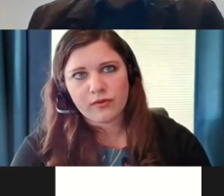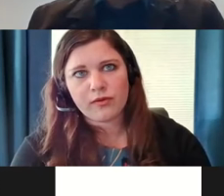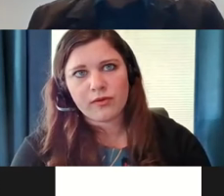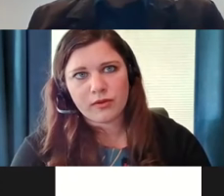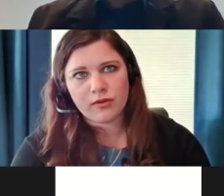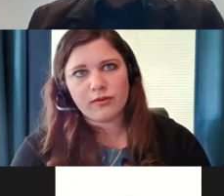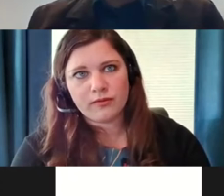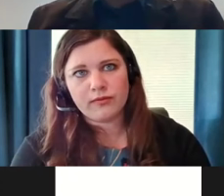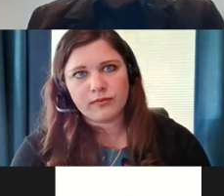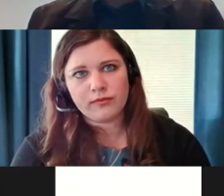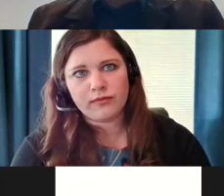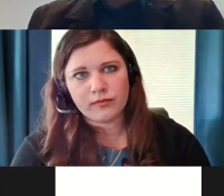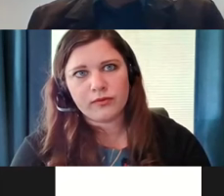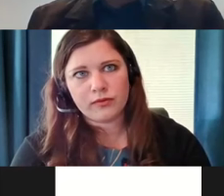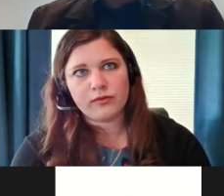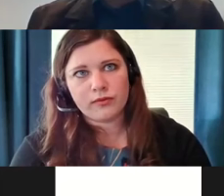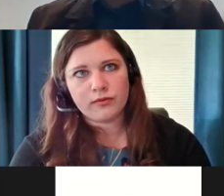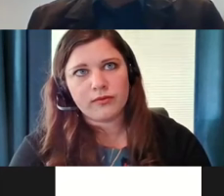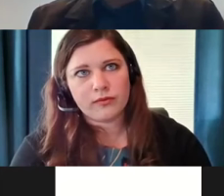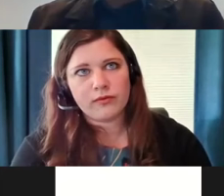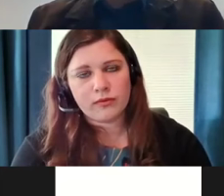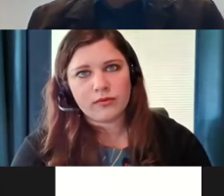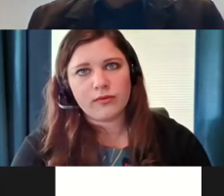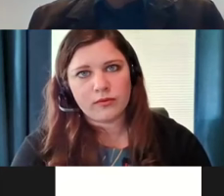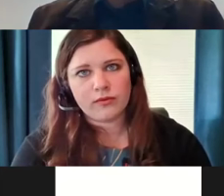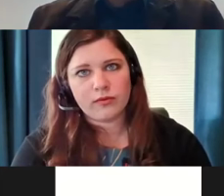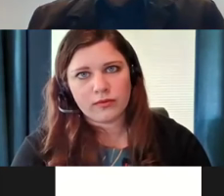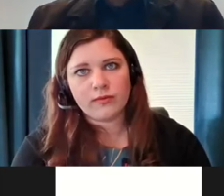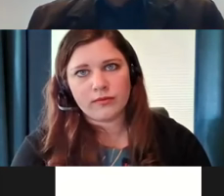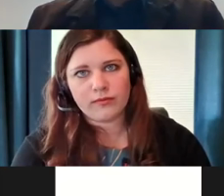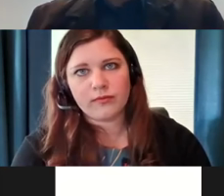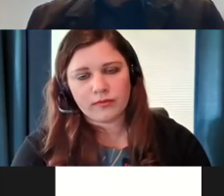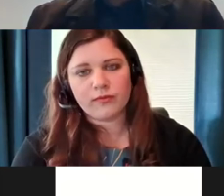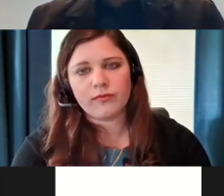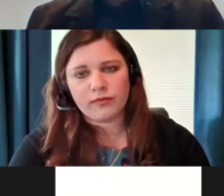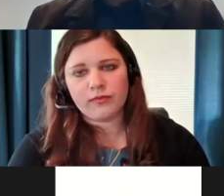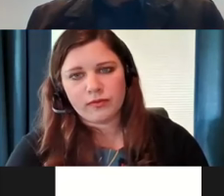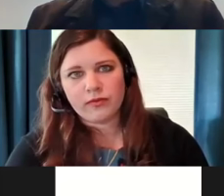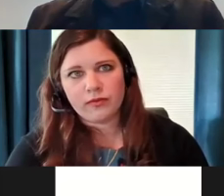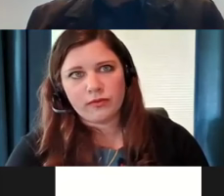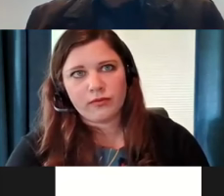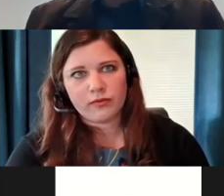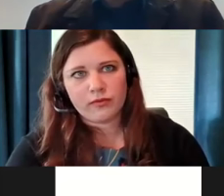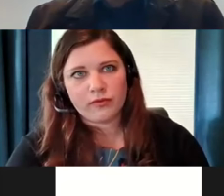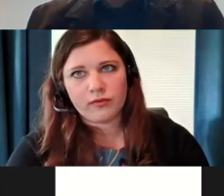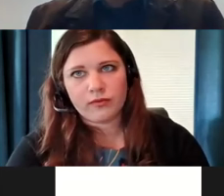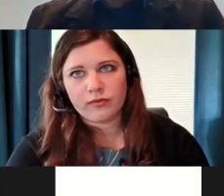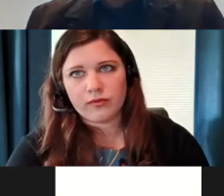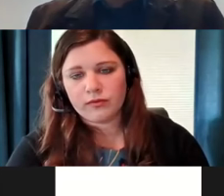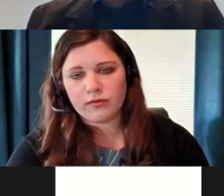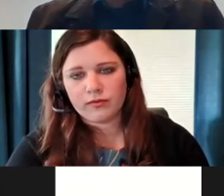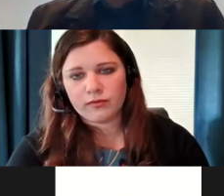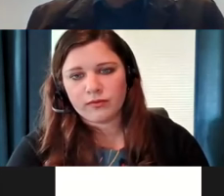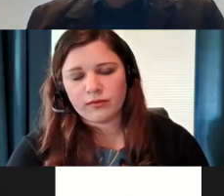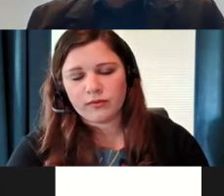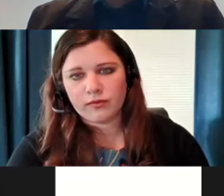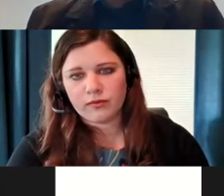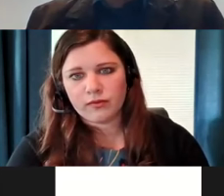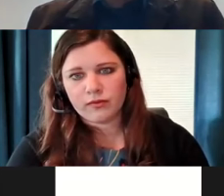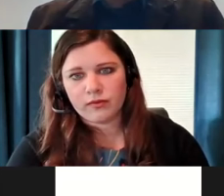don't we've reached out to try and see if we could form a partnership, but we just did the research to find the low